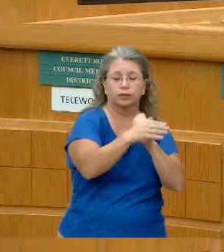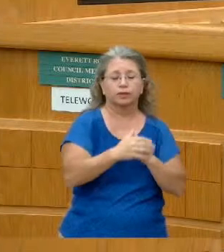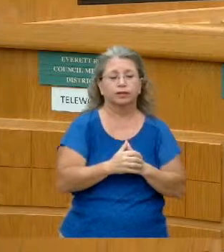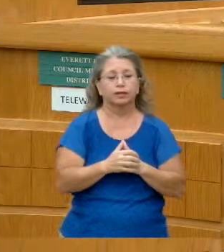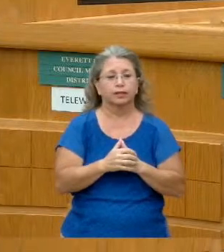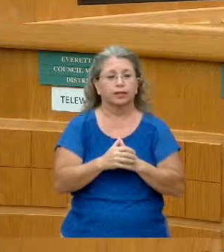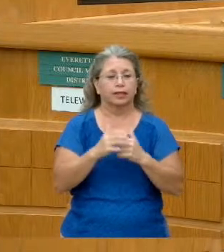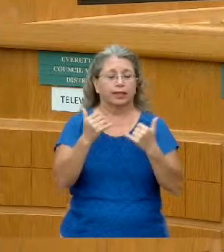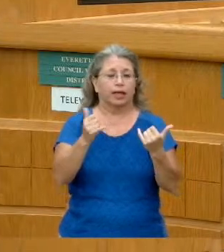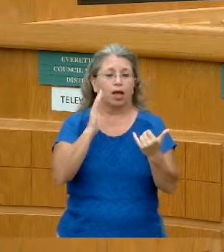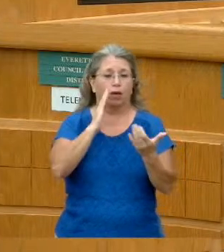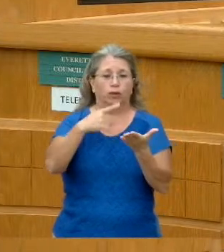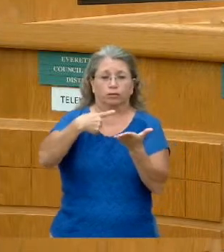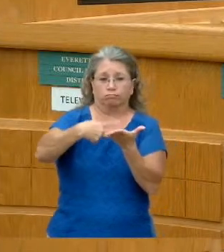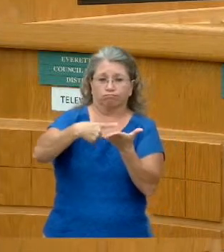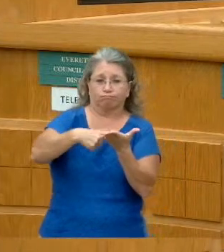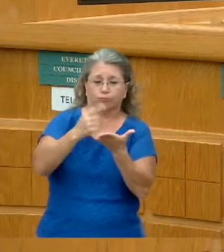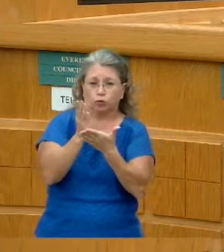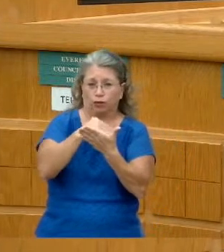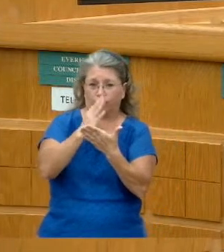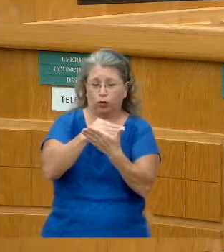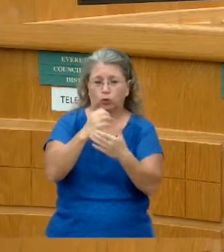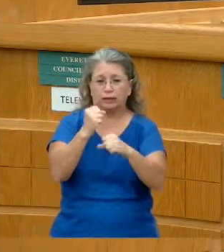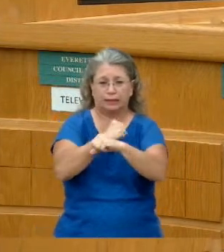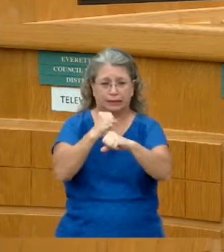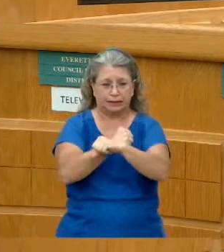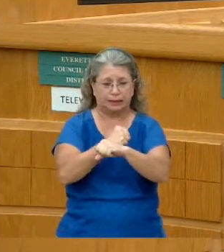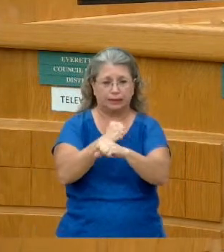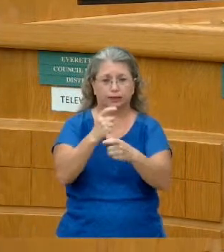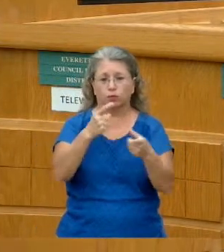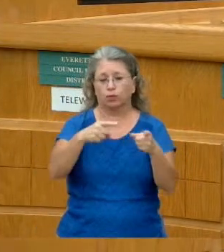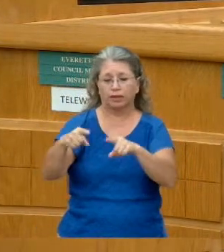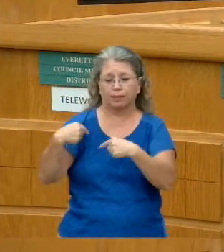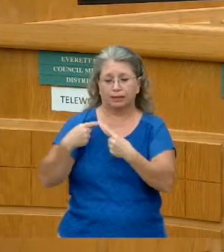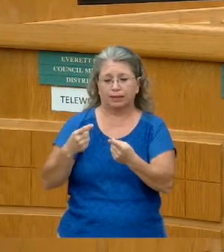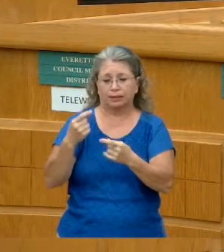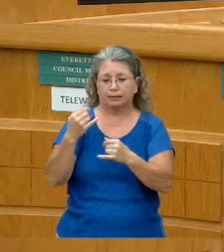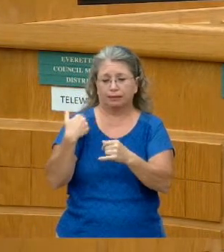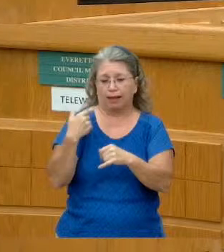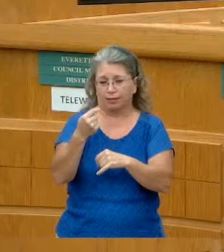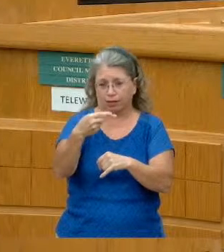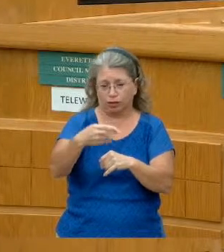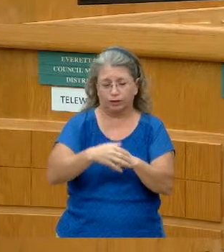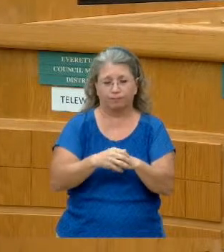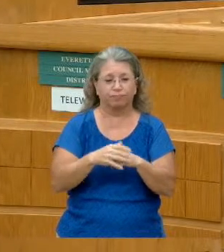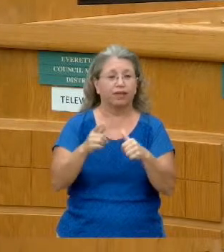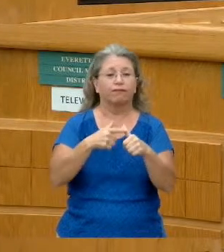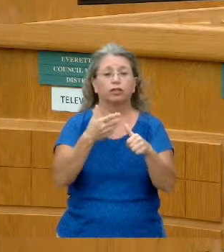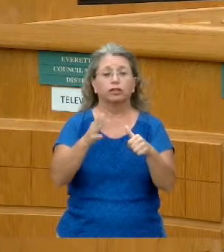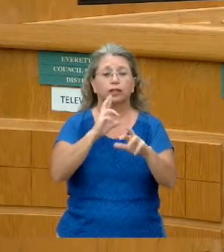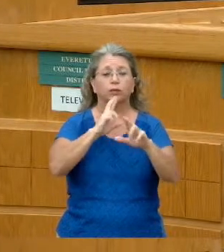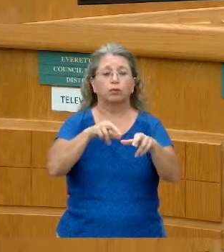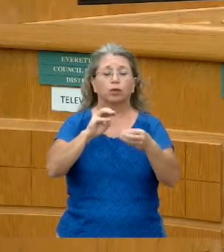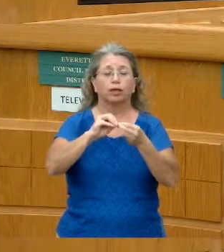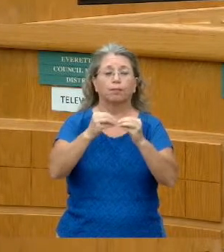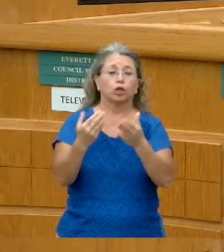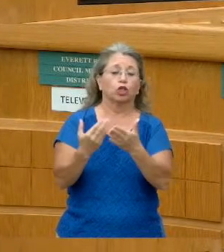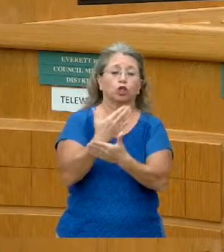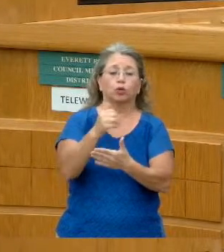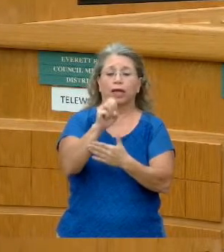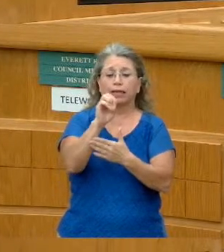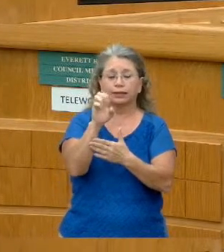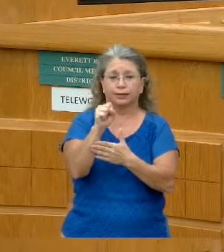statistics for today and what's happened since last Thursday. And so first to report is the number of new cases. Even